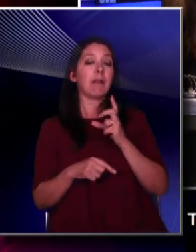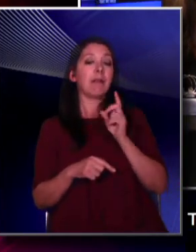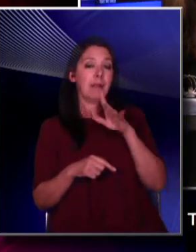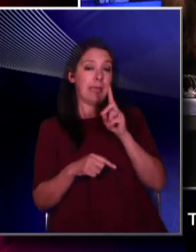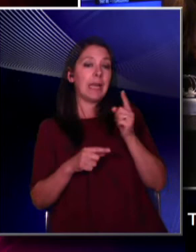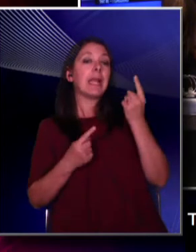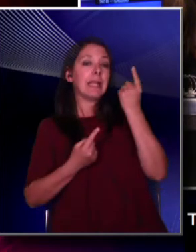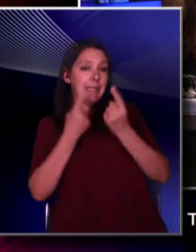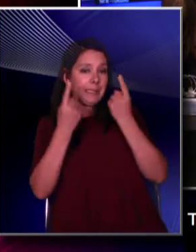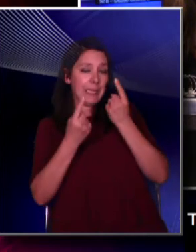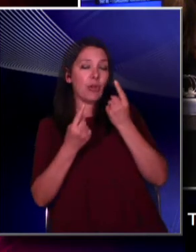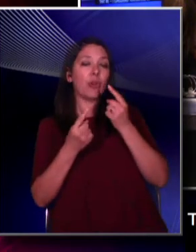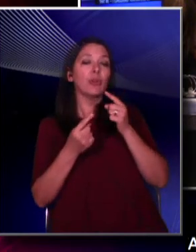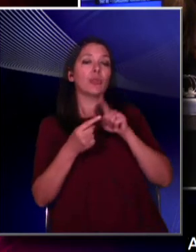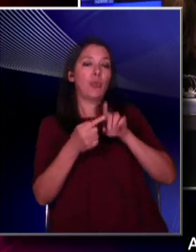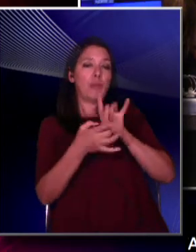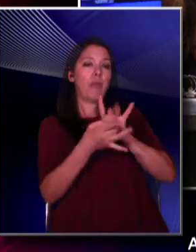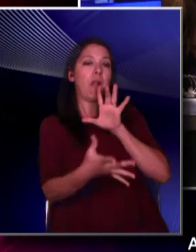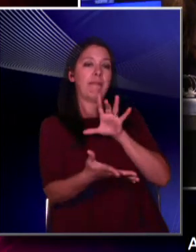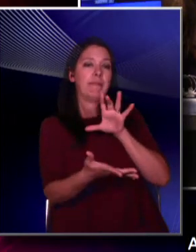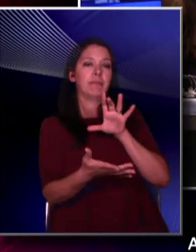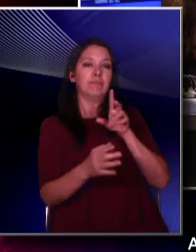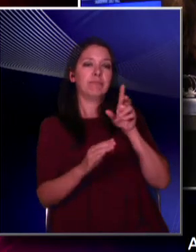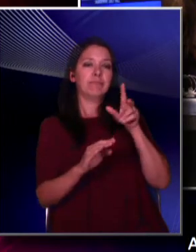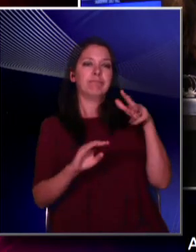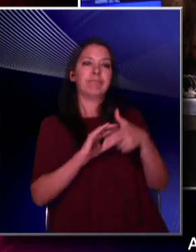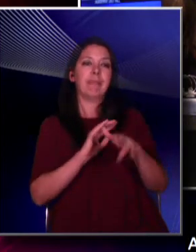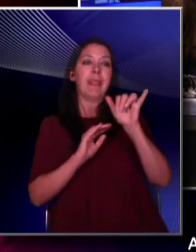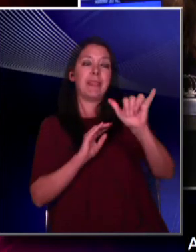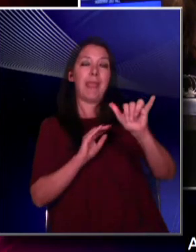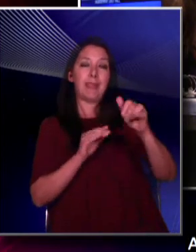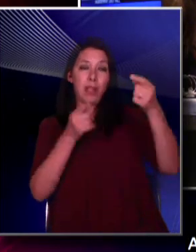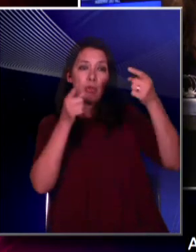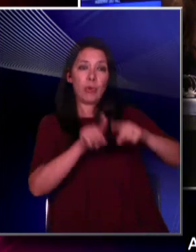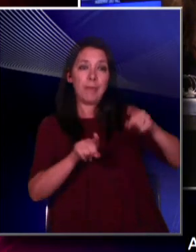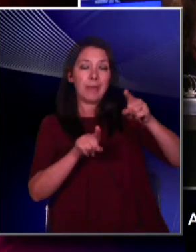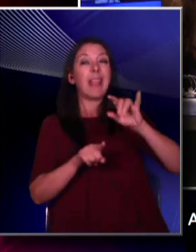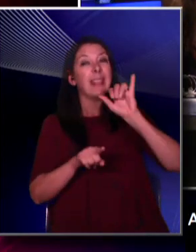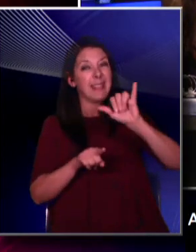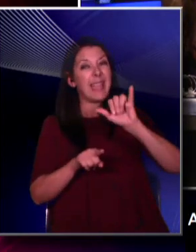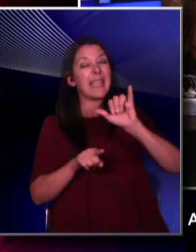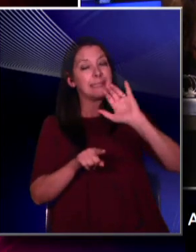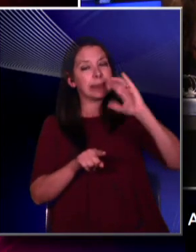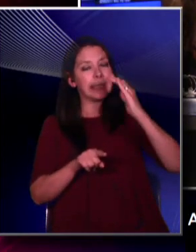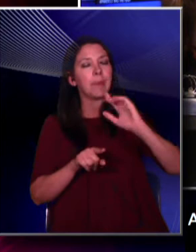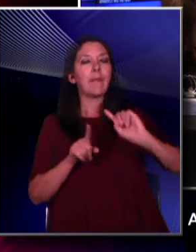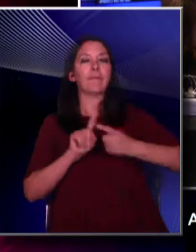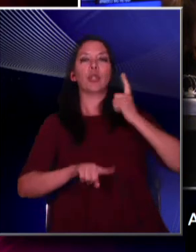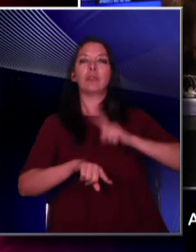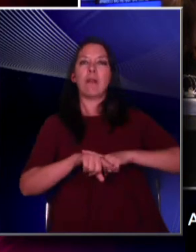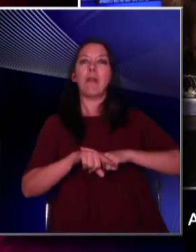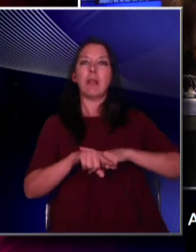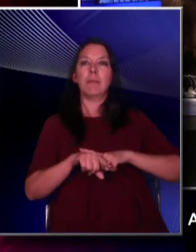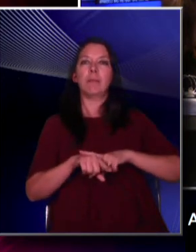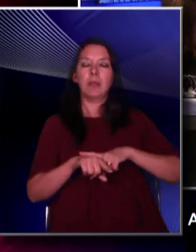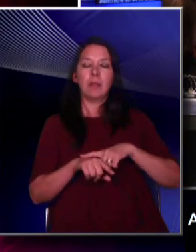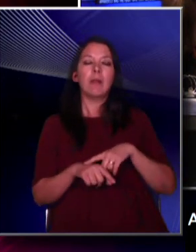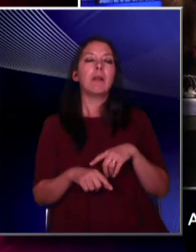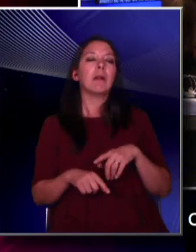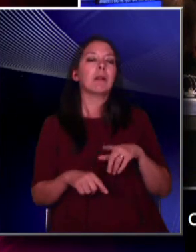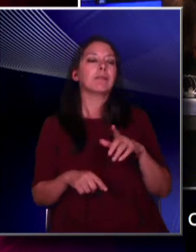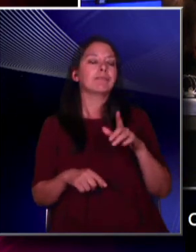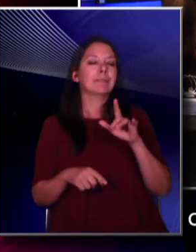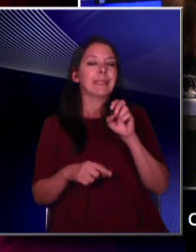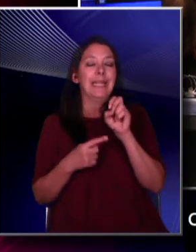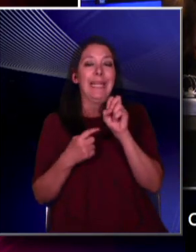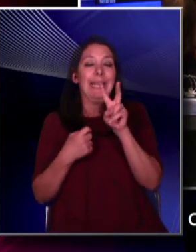an agreement last fall, apparently it's the first time that we even considered it, that we